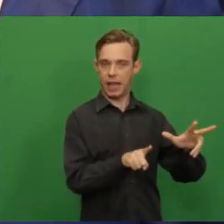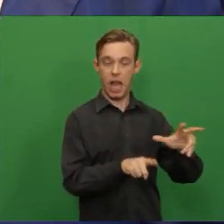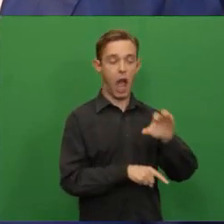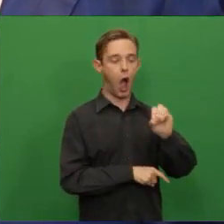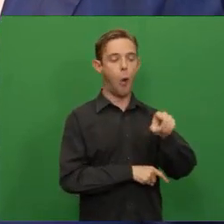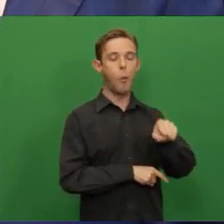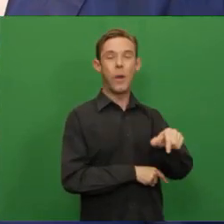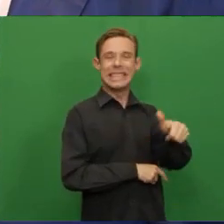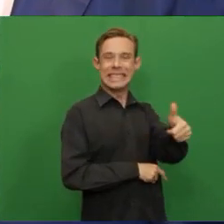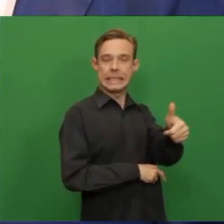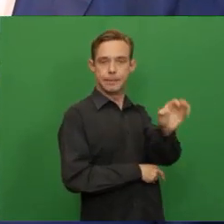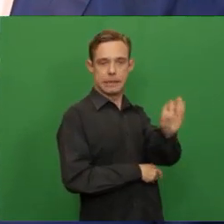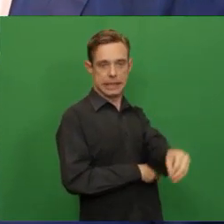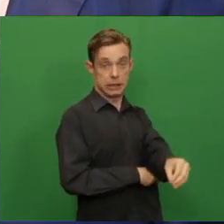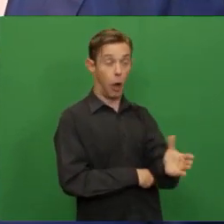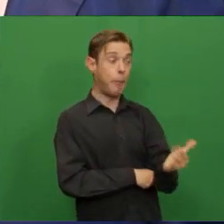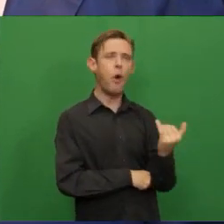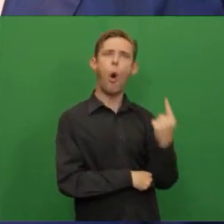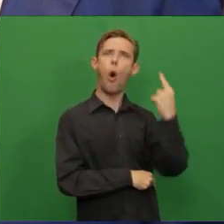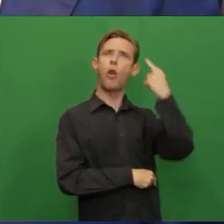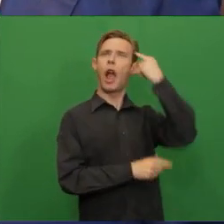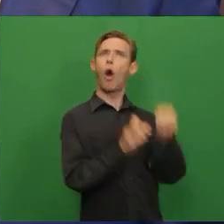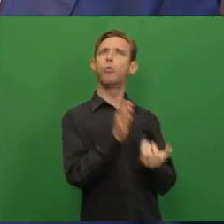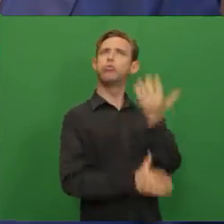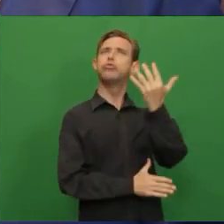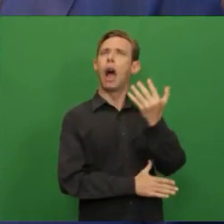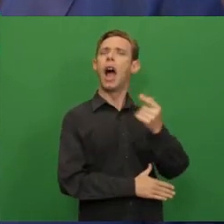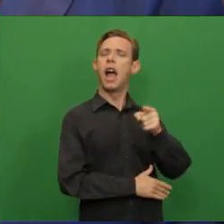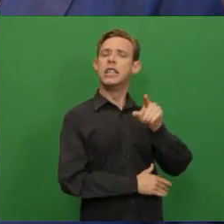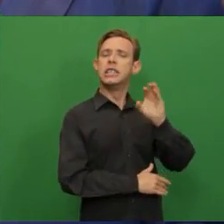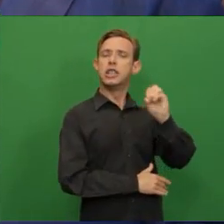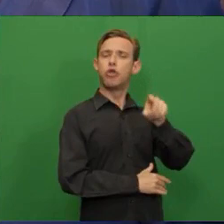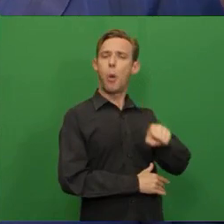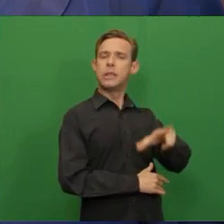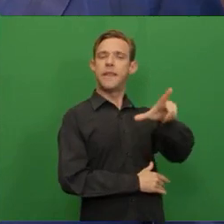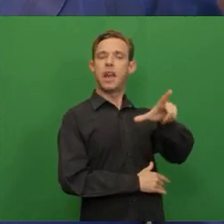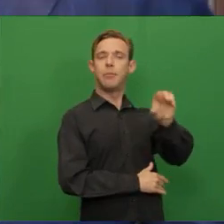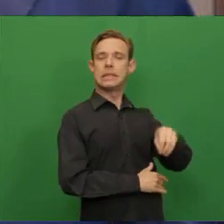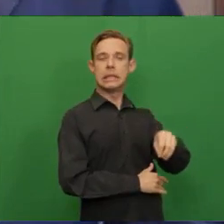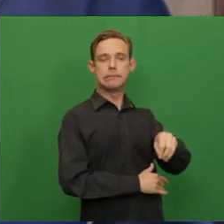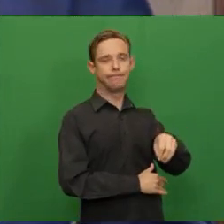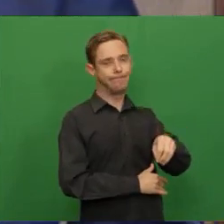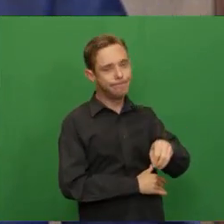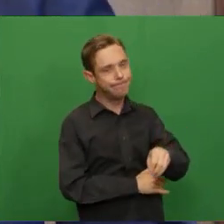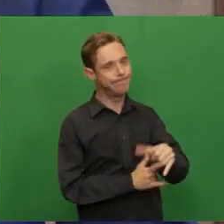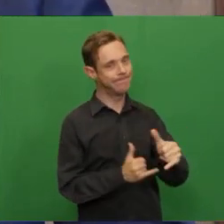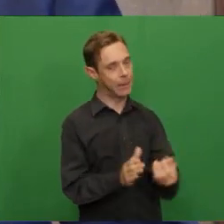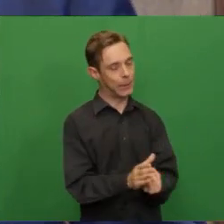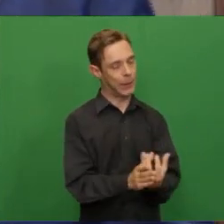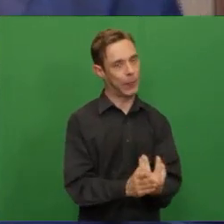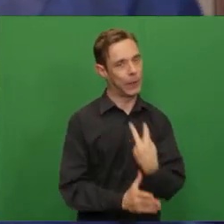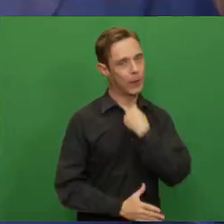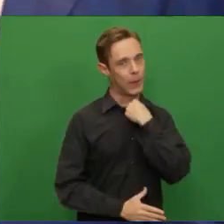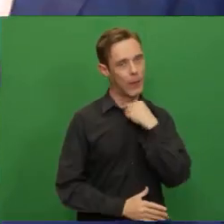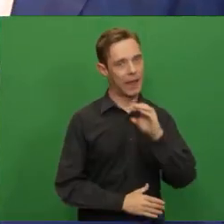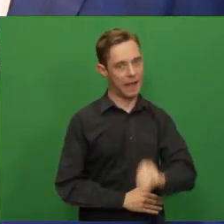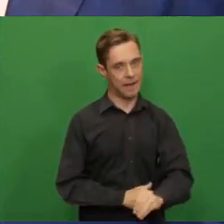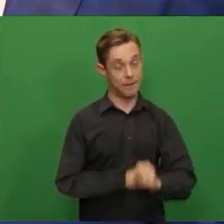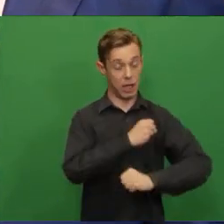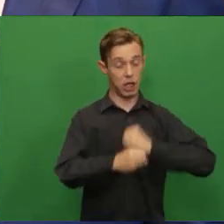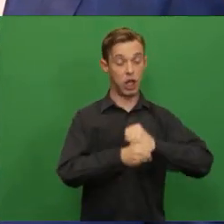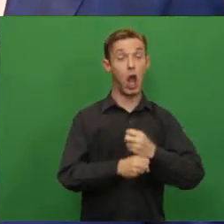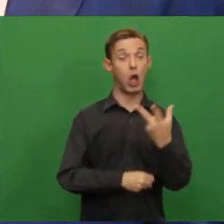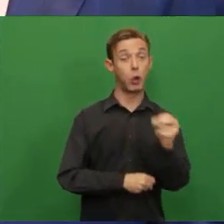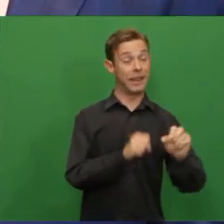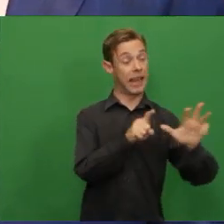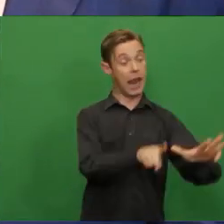from 0.7% in September. The forecast for 2019 and 2020 is